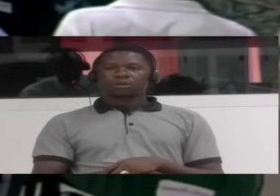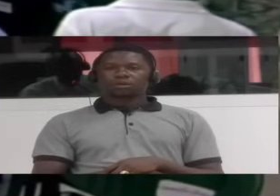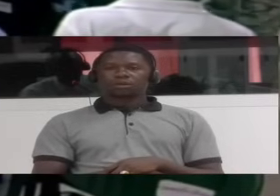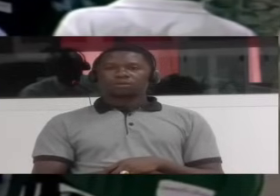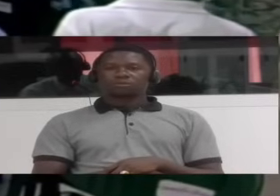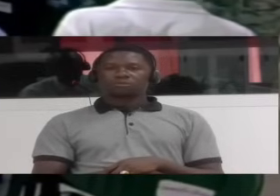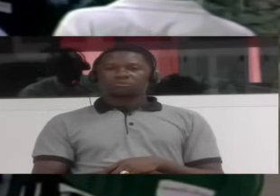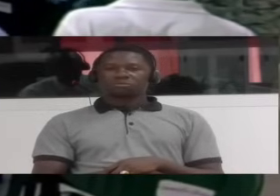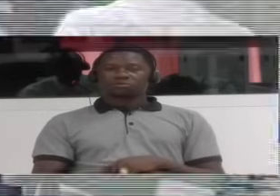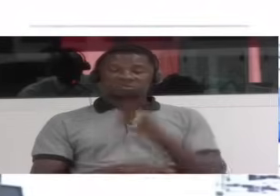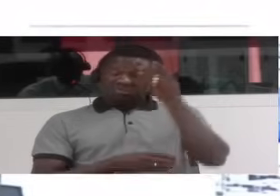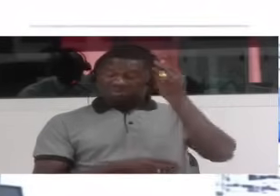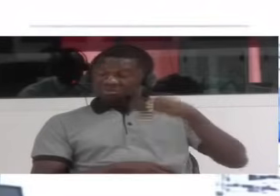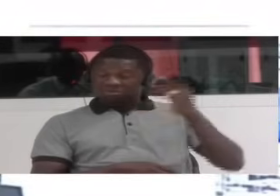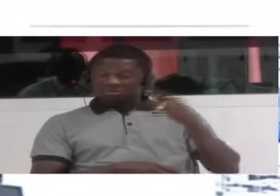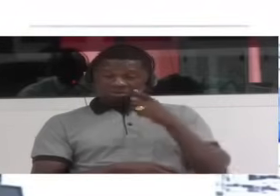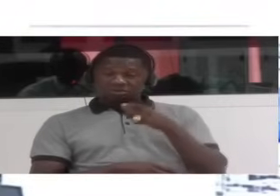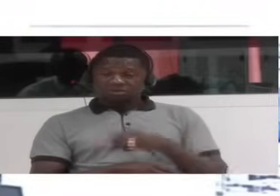It didn't bother you, did it? Of course it do.